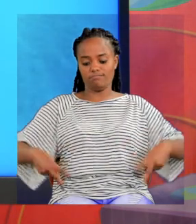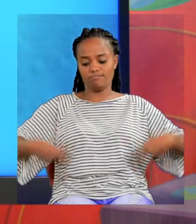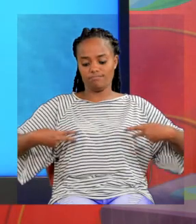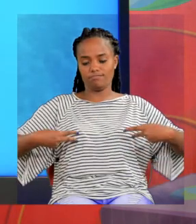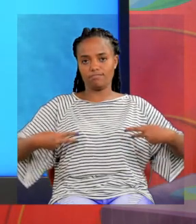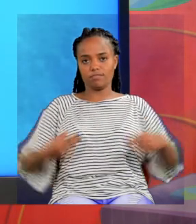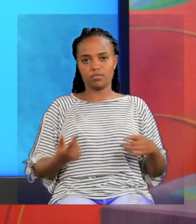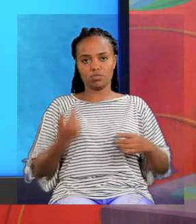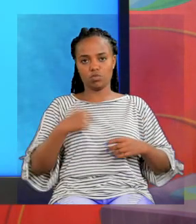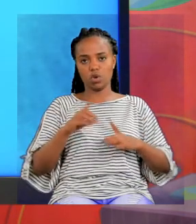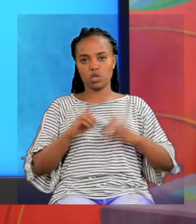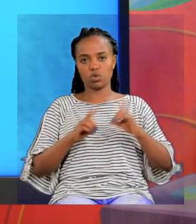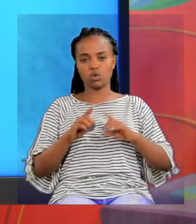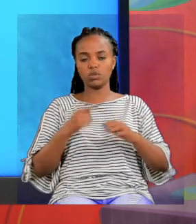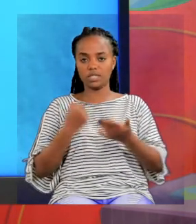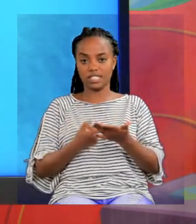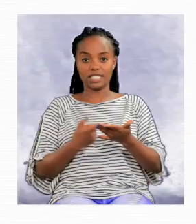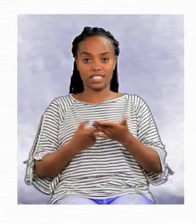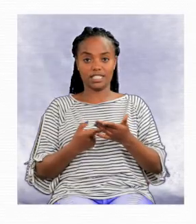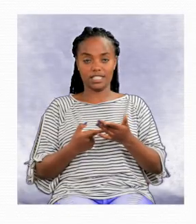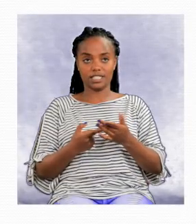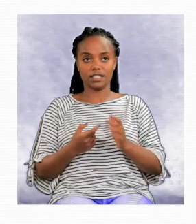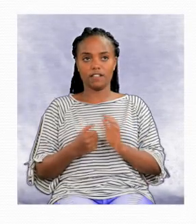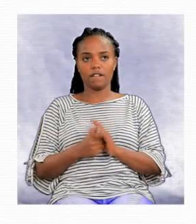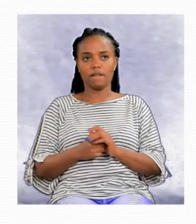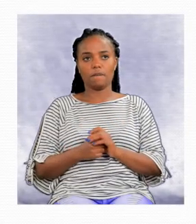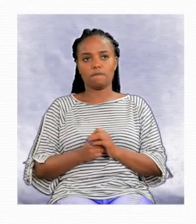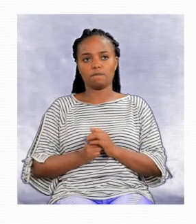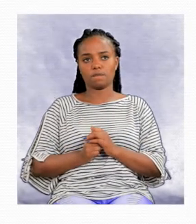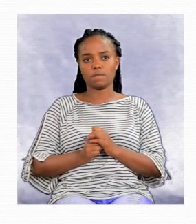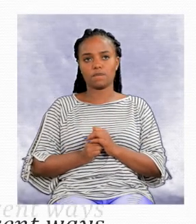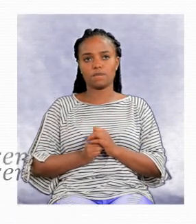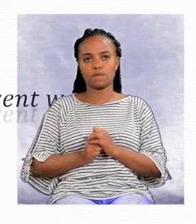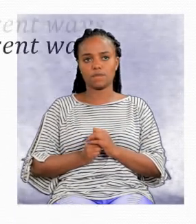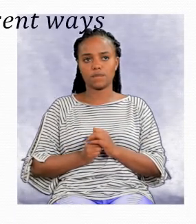do this simultaneously. So